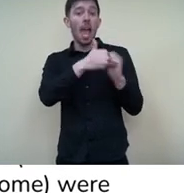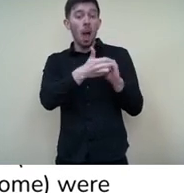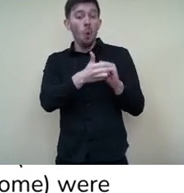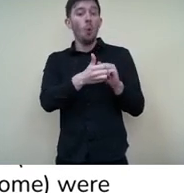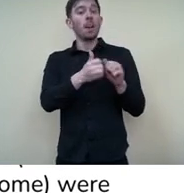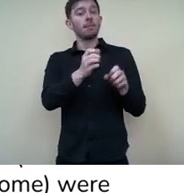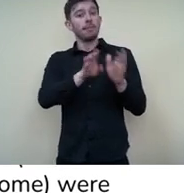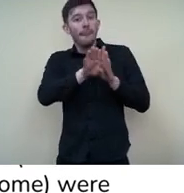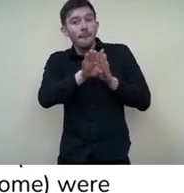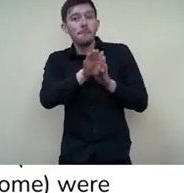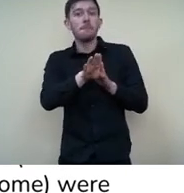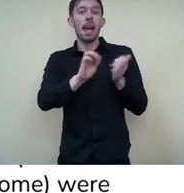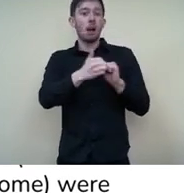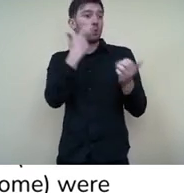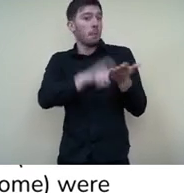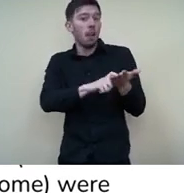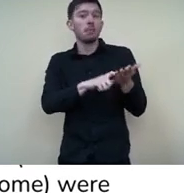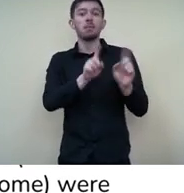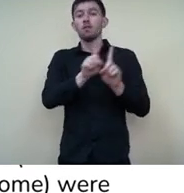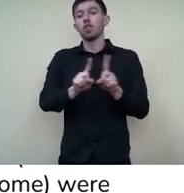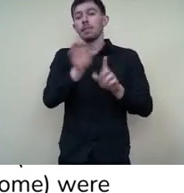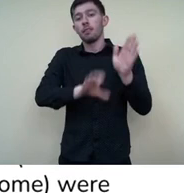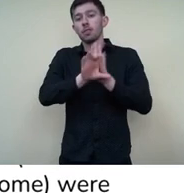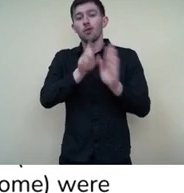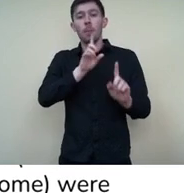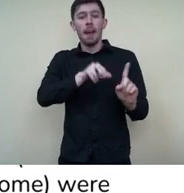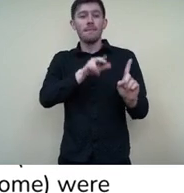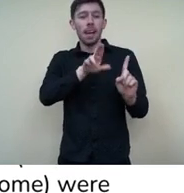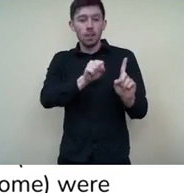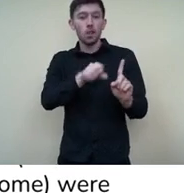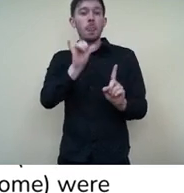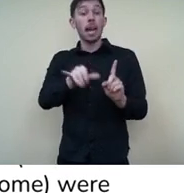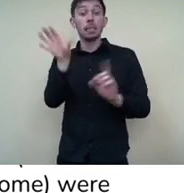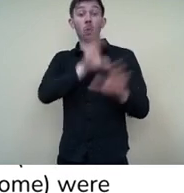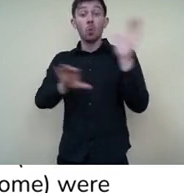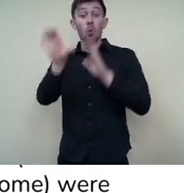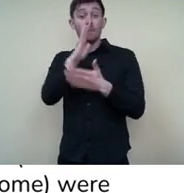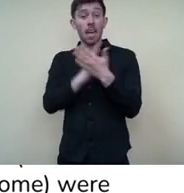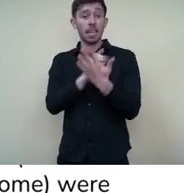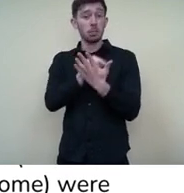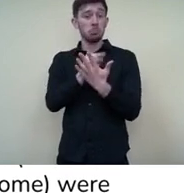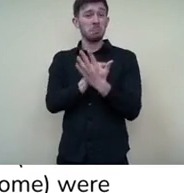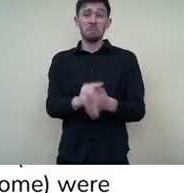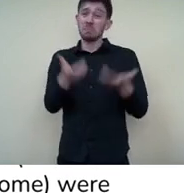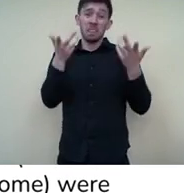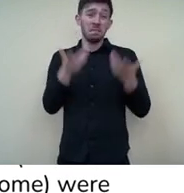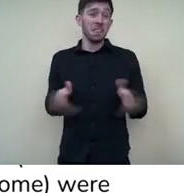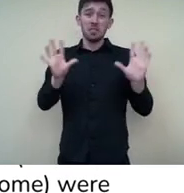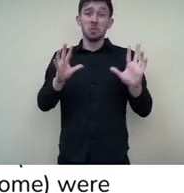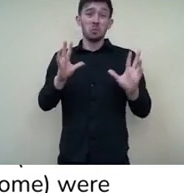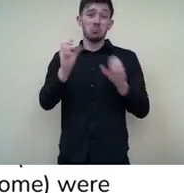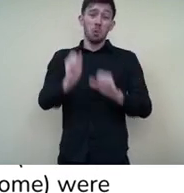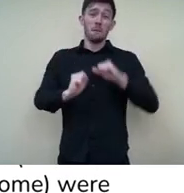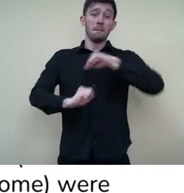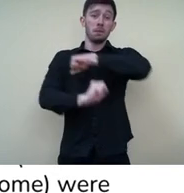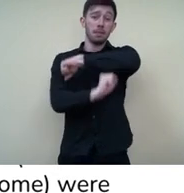knew how to spot it, what different characteristics the virus has. And so this exploratory stage, we already had a very solid foundation